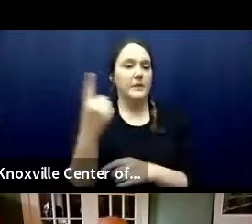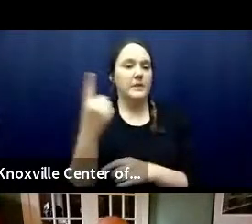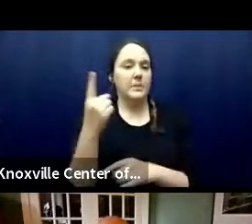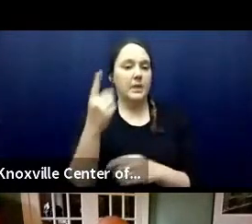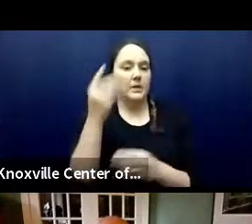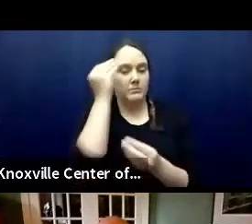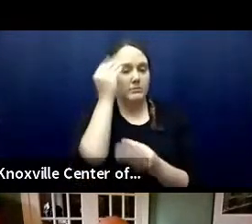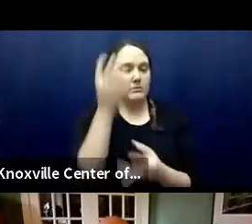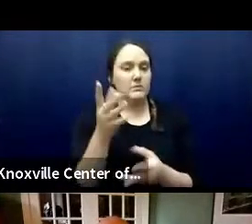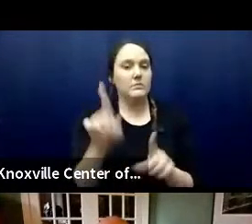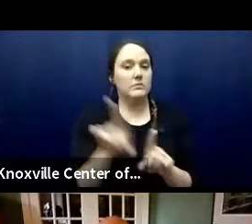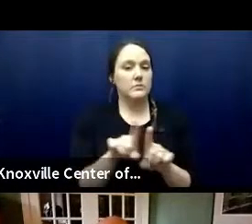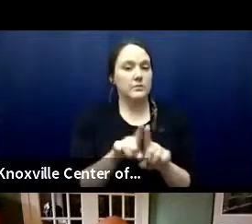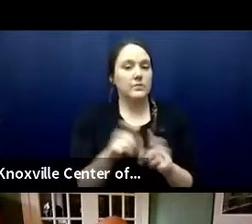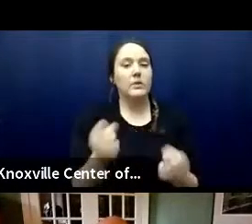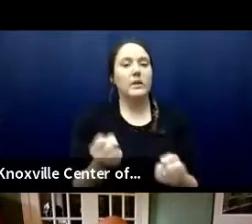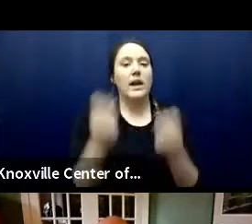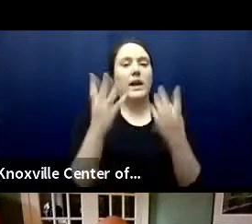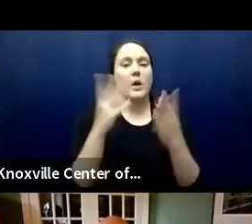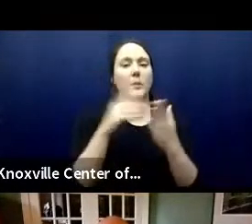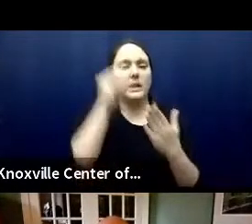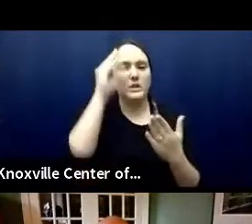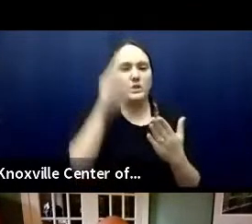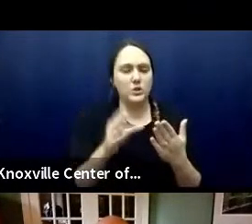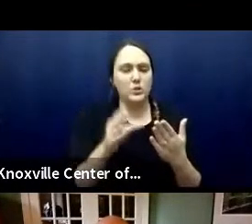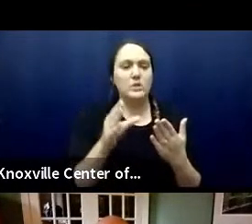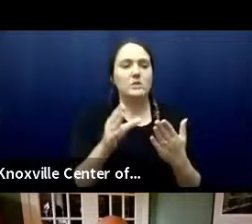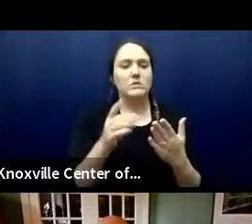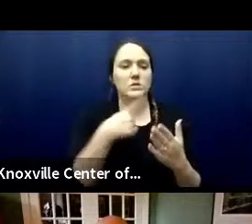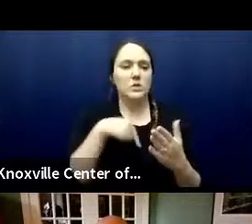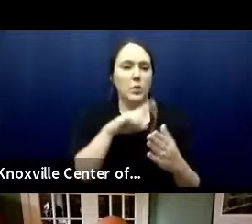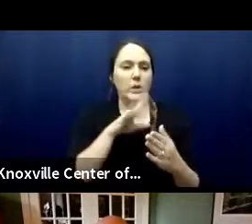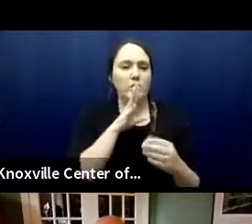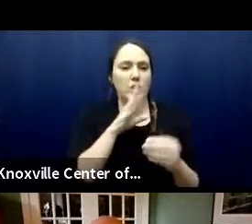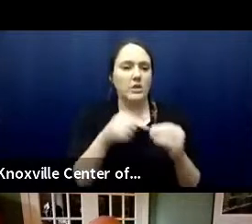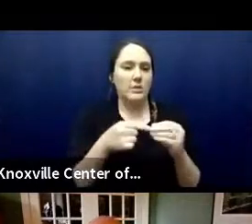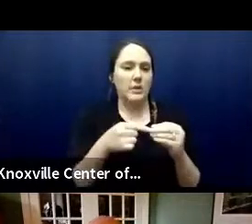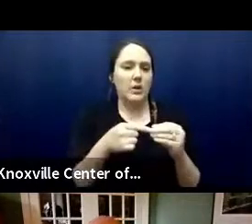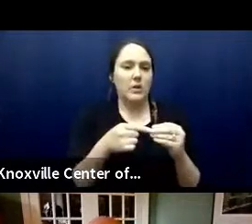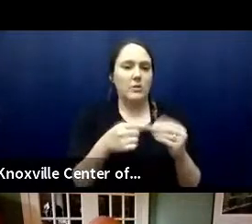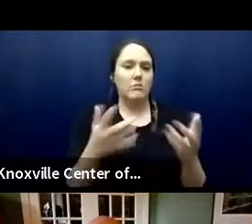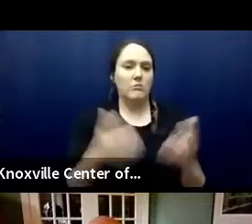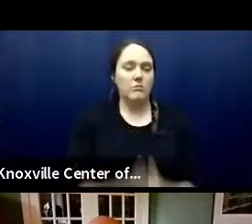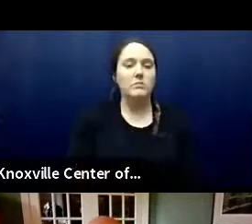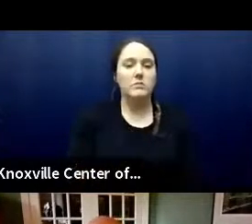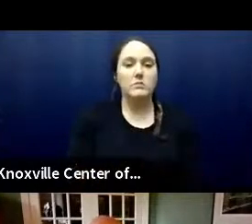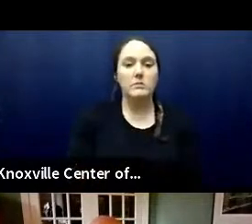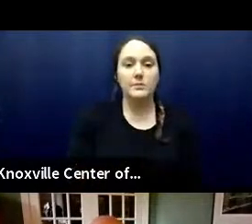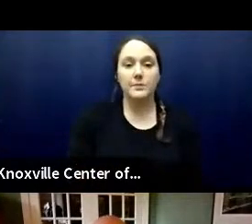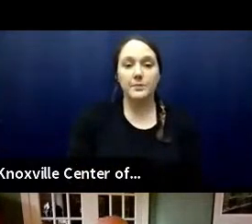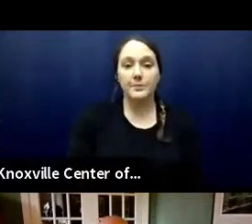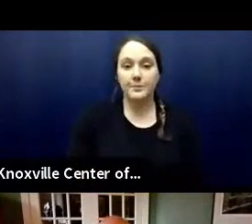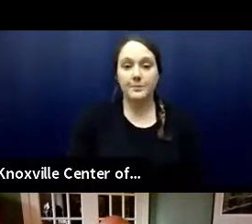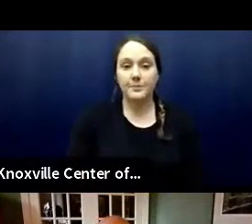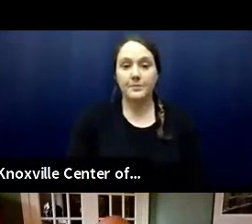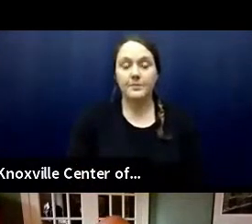there too. You know, how many actually students and are we talking about, and that sort of thing.